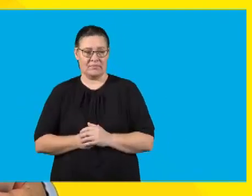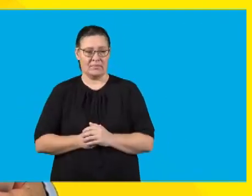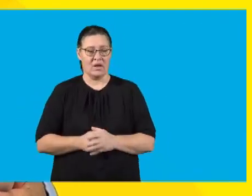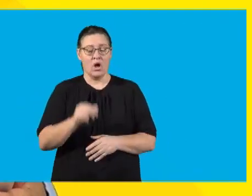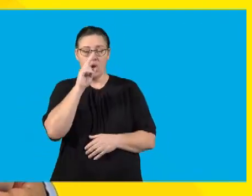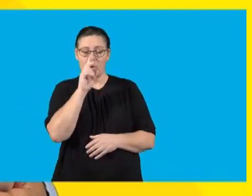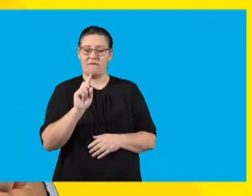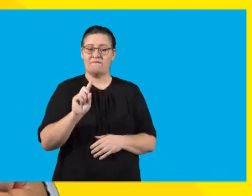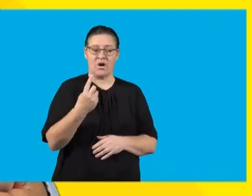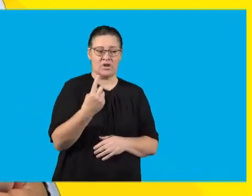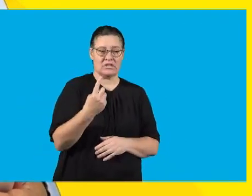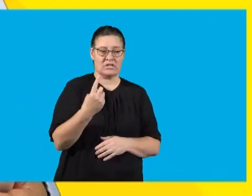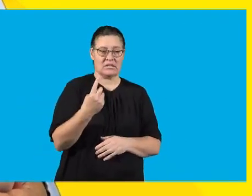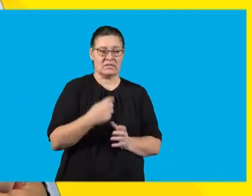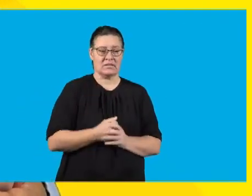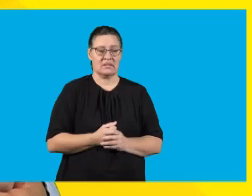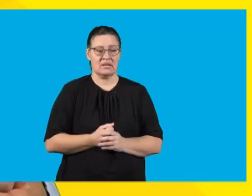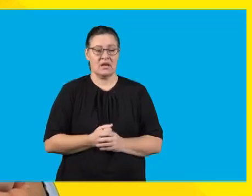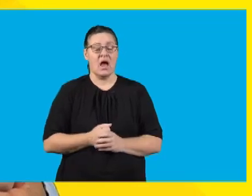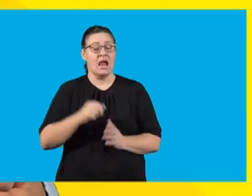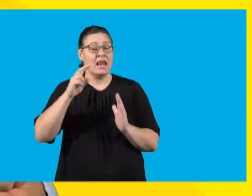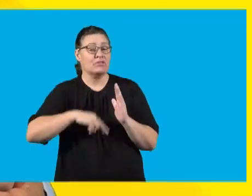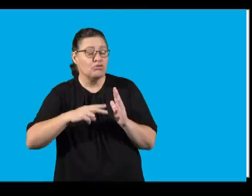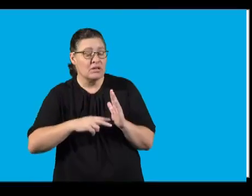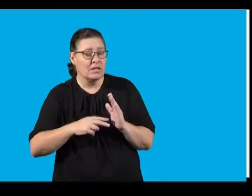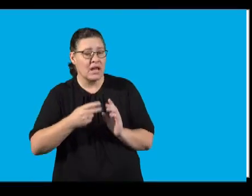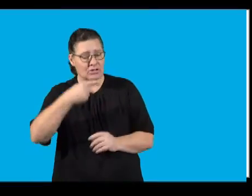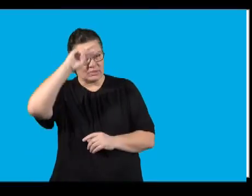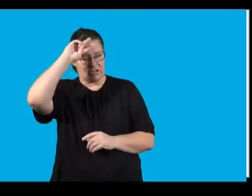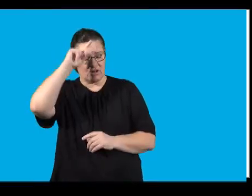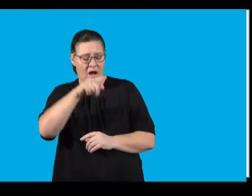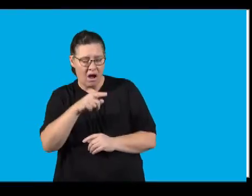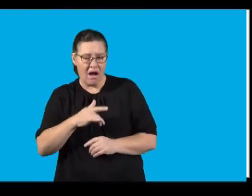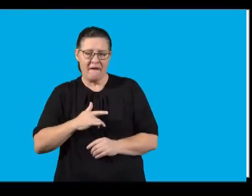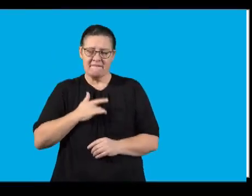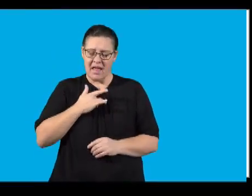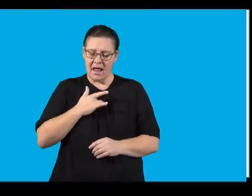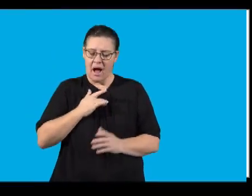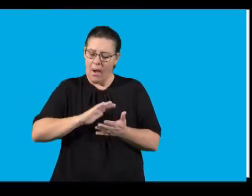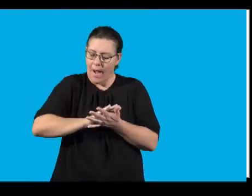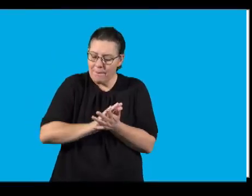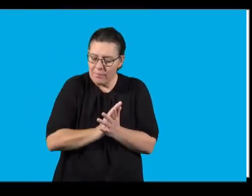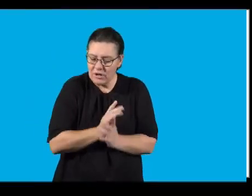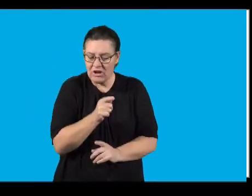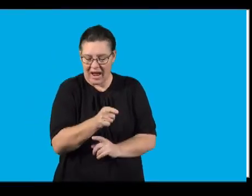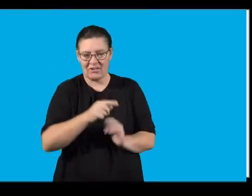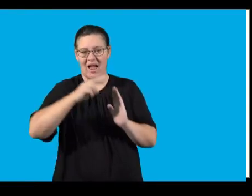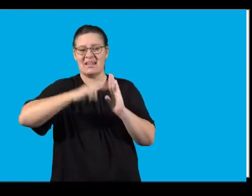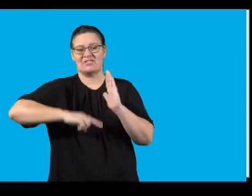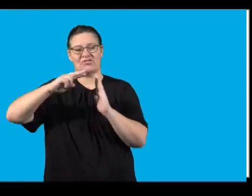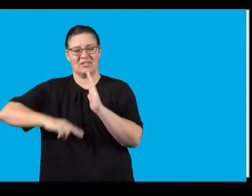literature. So let's look at our first segment. The literary interpretation to develop a sense for a